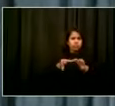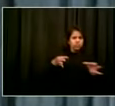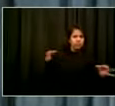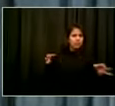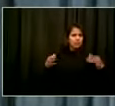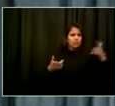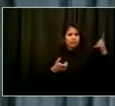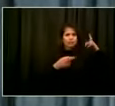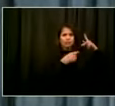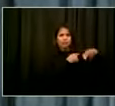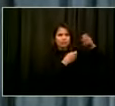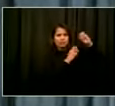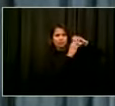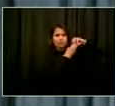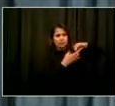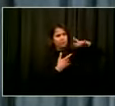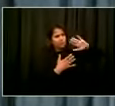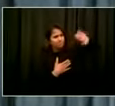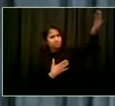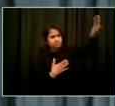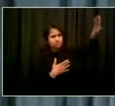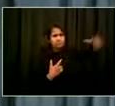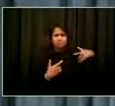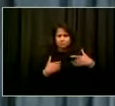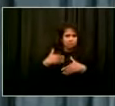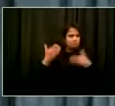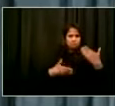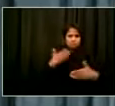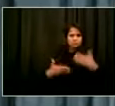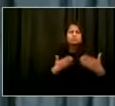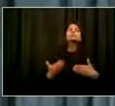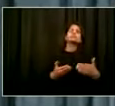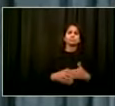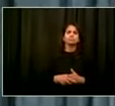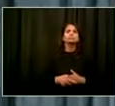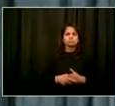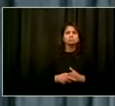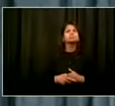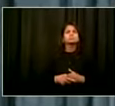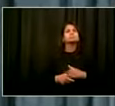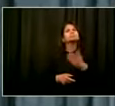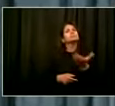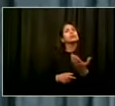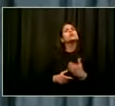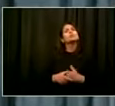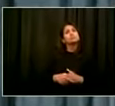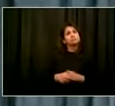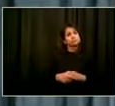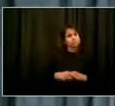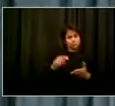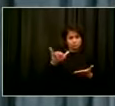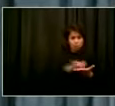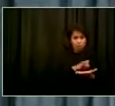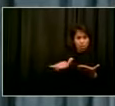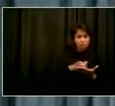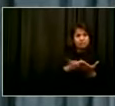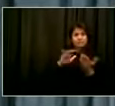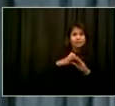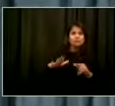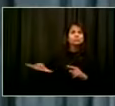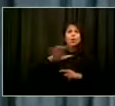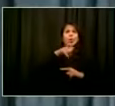census centers was stymied. And I mention that because in a city where a third of New Yorkers lack access to broadband, that is a true